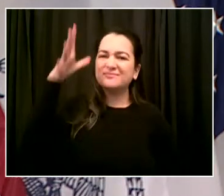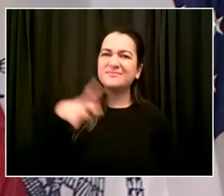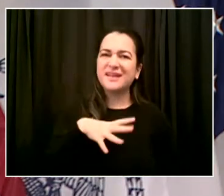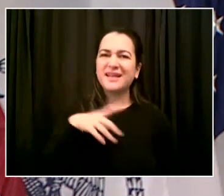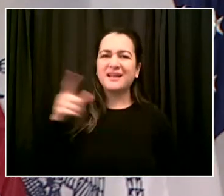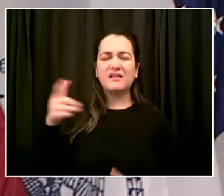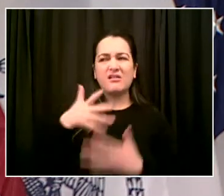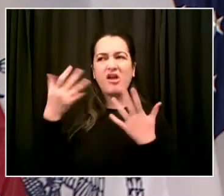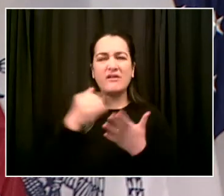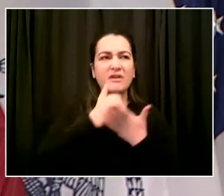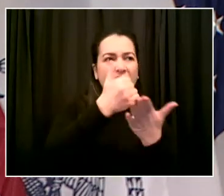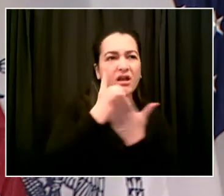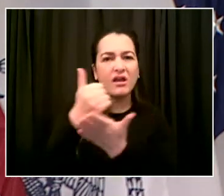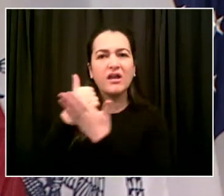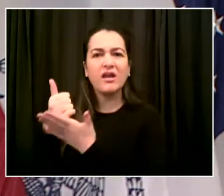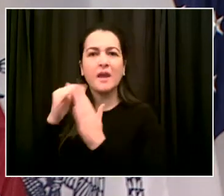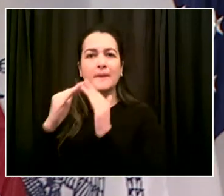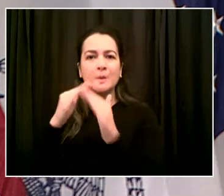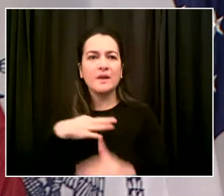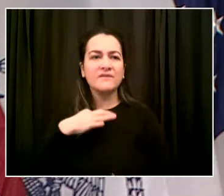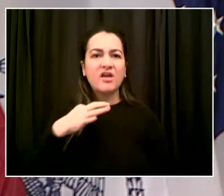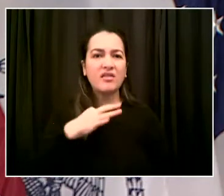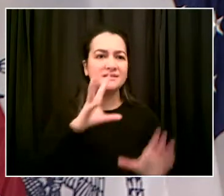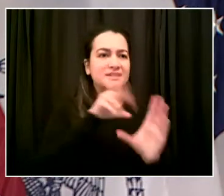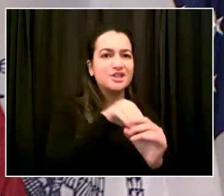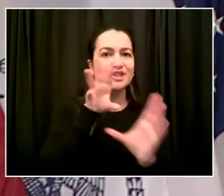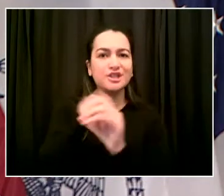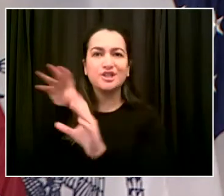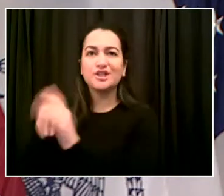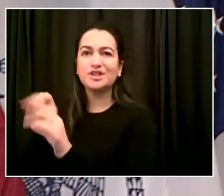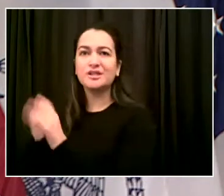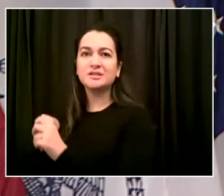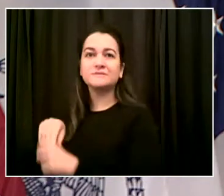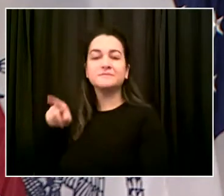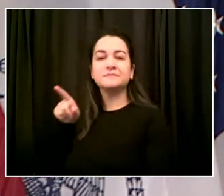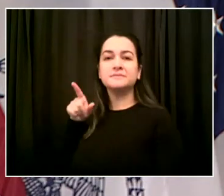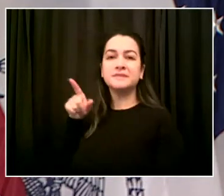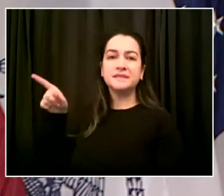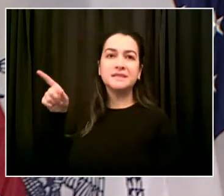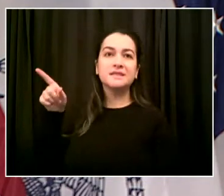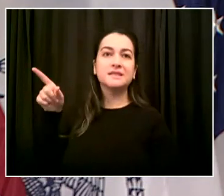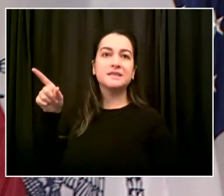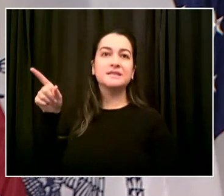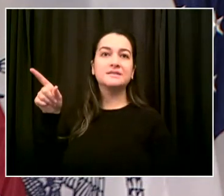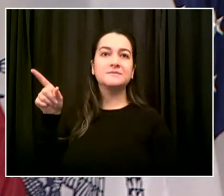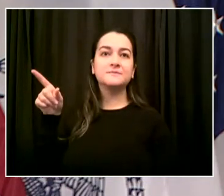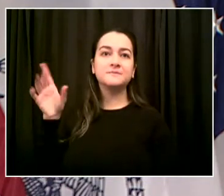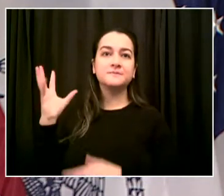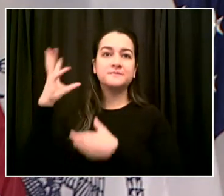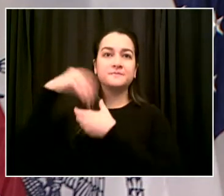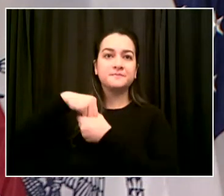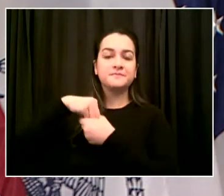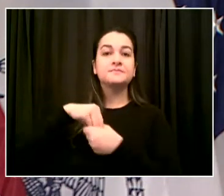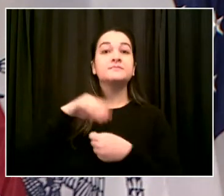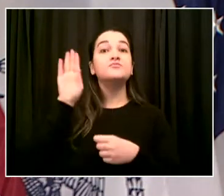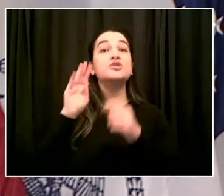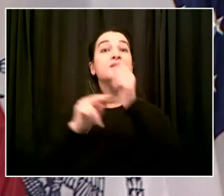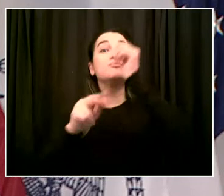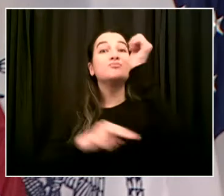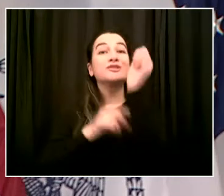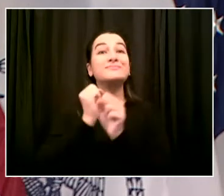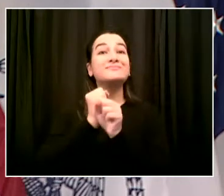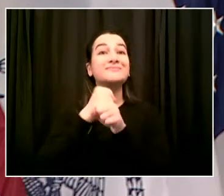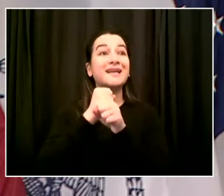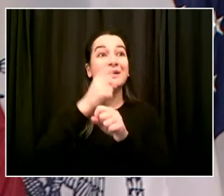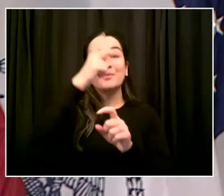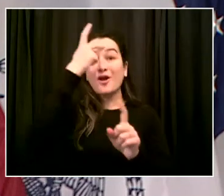an 80-acre oasis, a jewel of this city. Hank was one of the leaders of that effort, and there was another